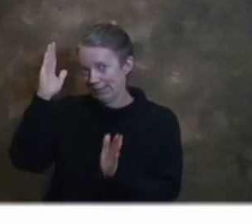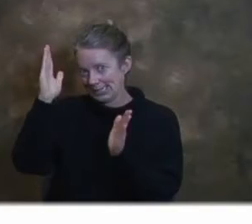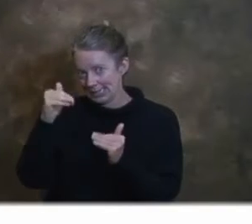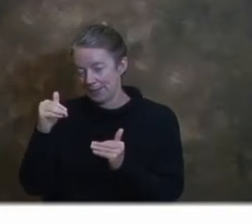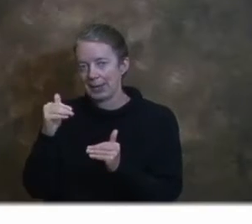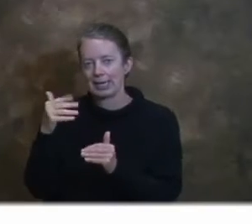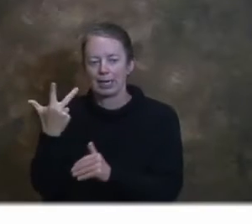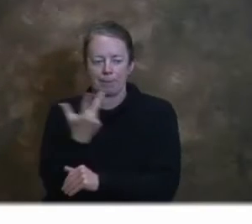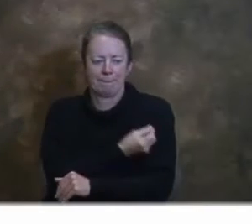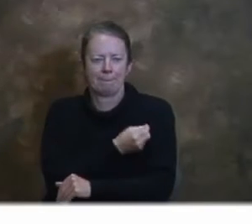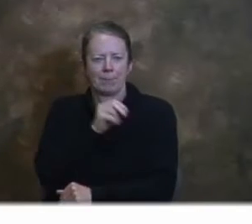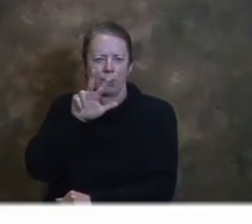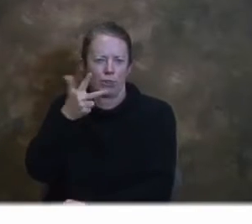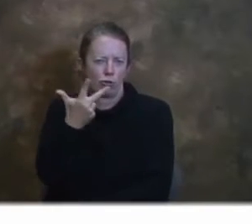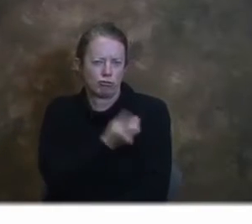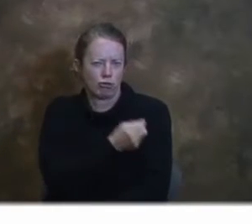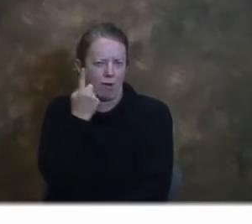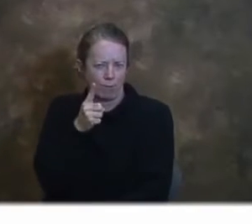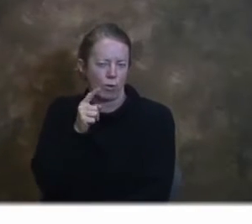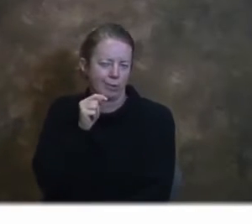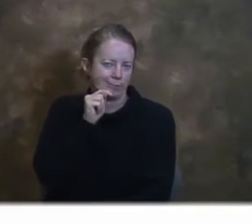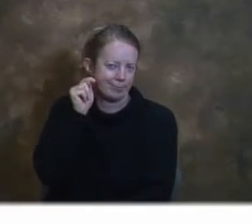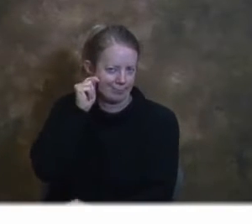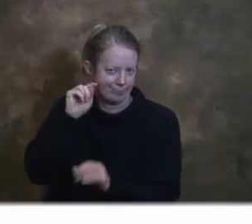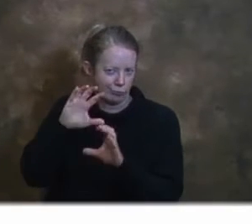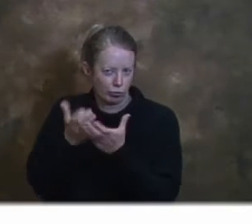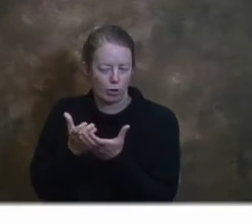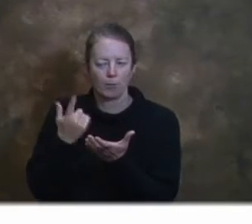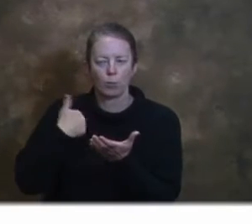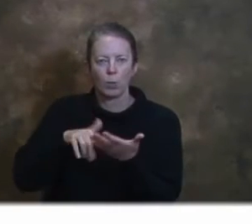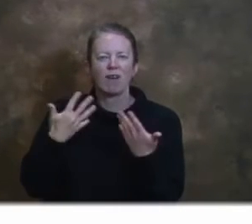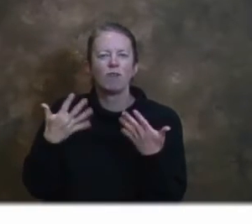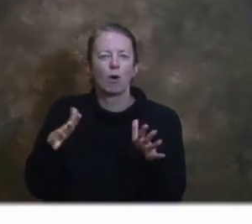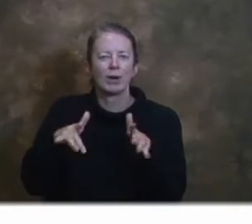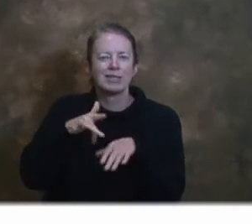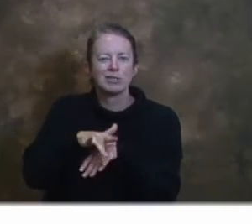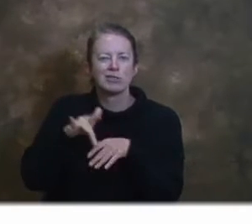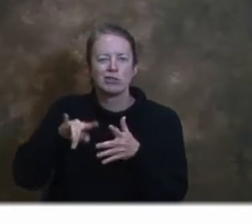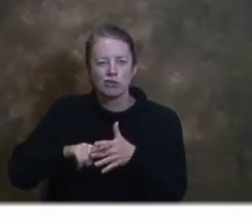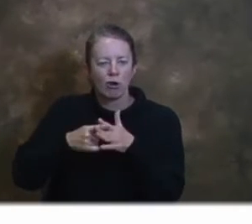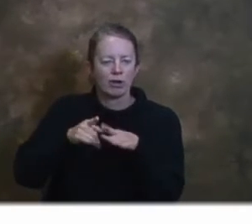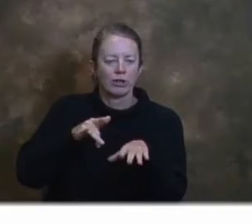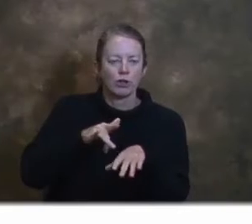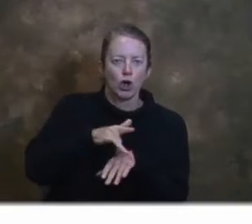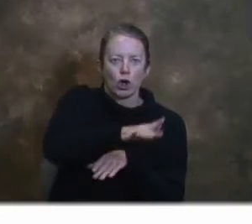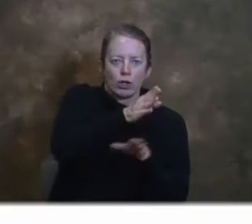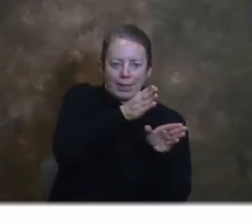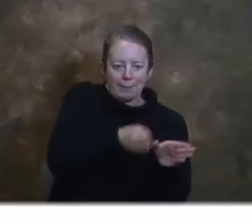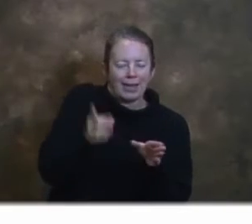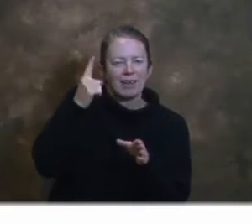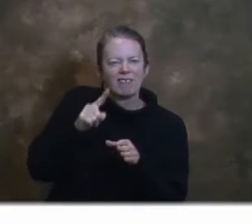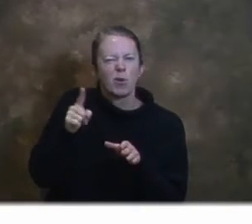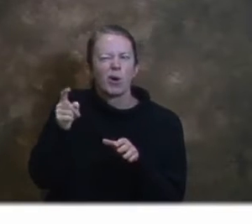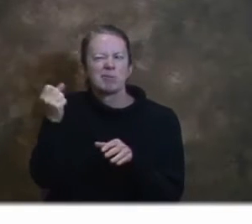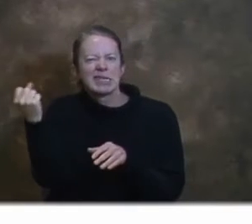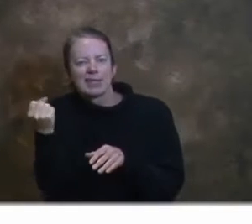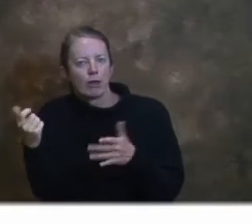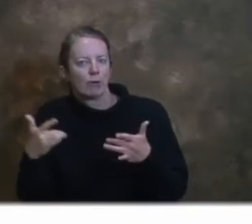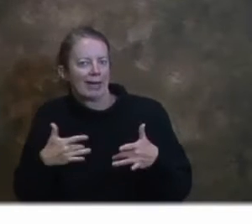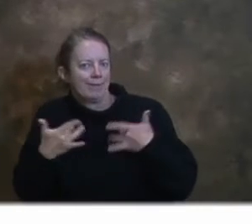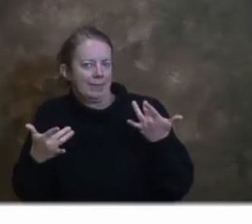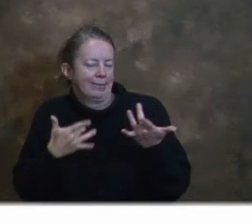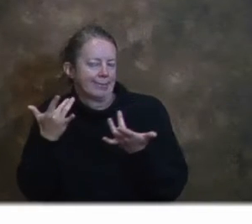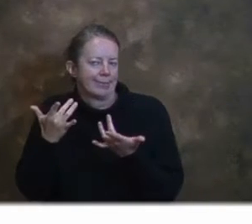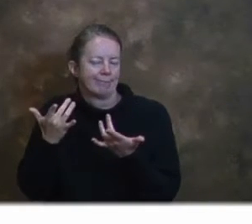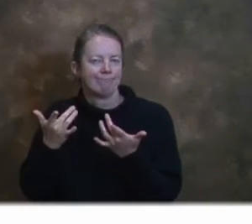age group, our public health operations team has begun prelim planning for similar Saturday events, building off the success